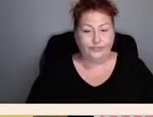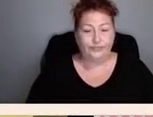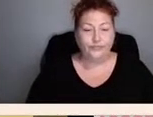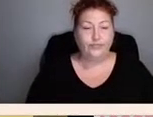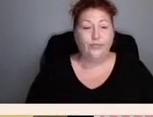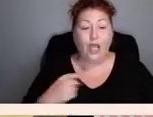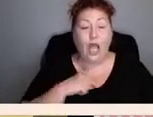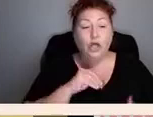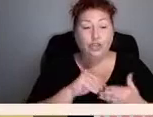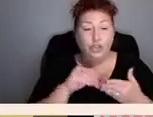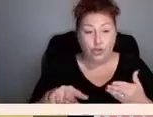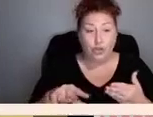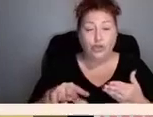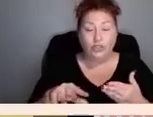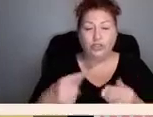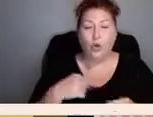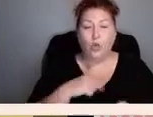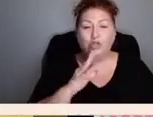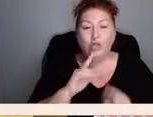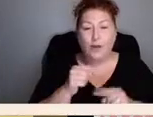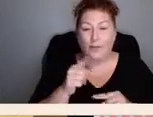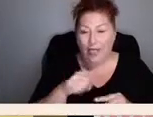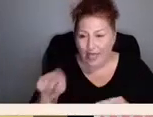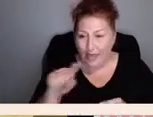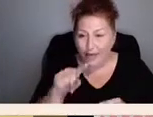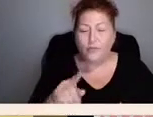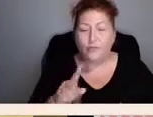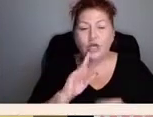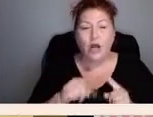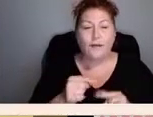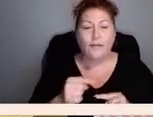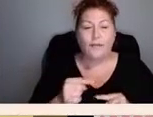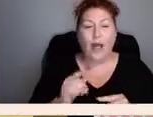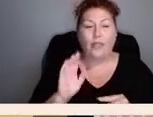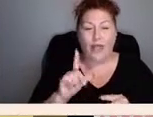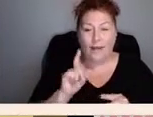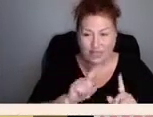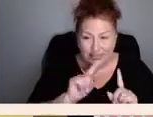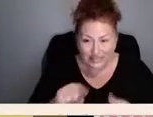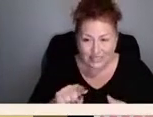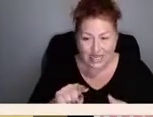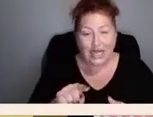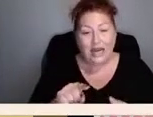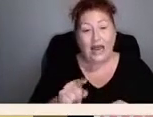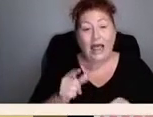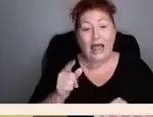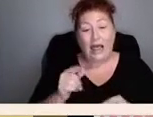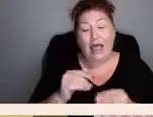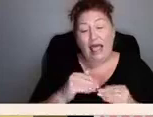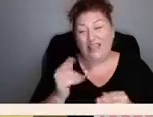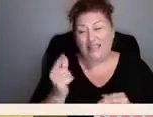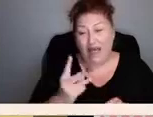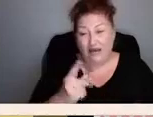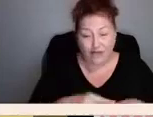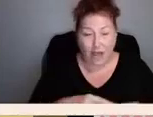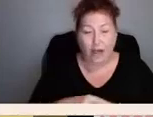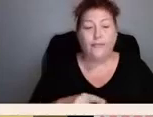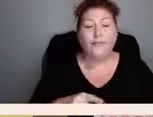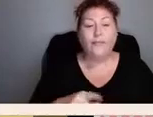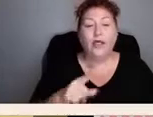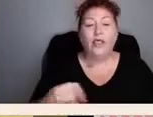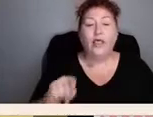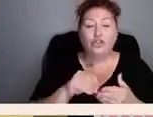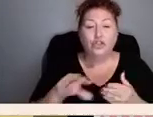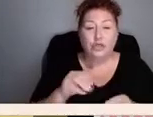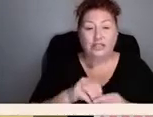And our students, we've talked about them. We've talked about they must attend at least half time. They are students in